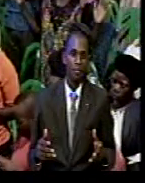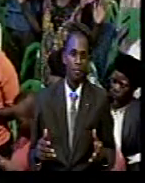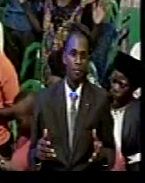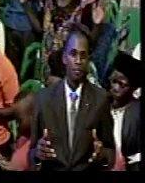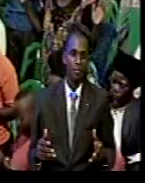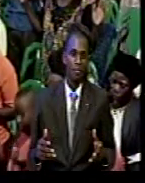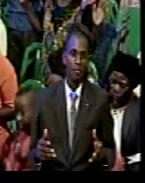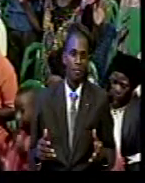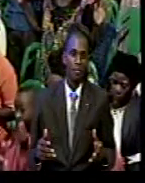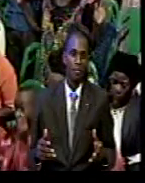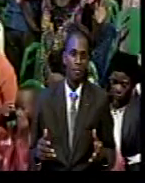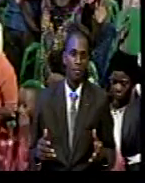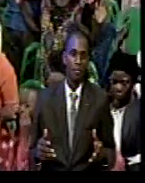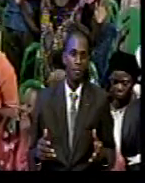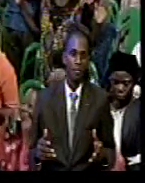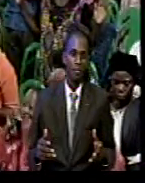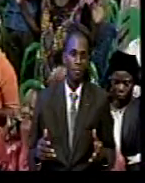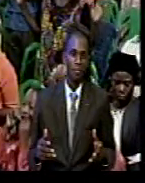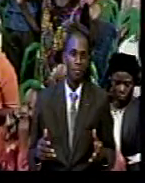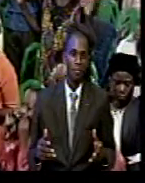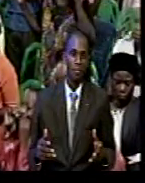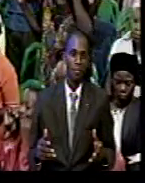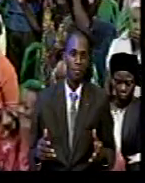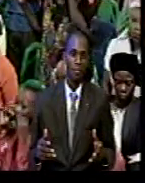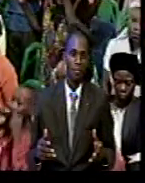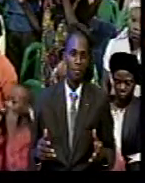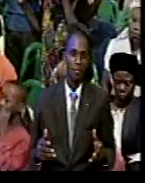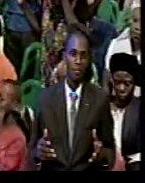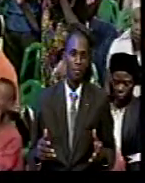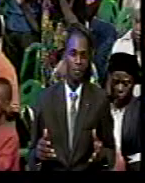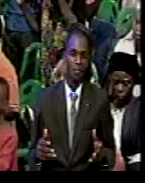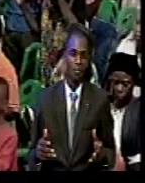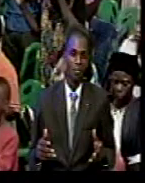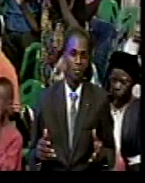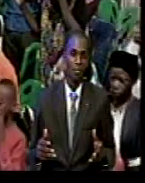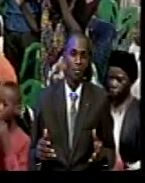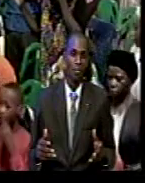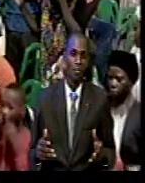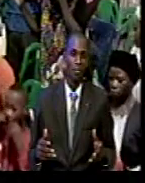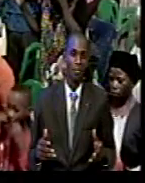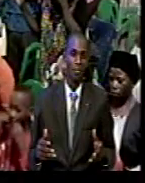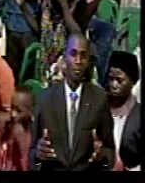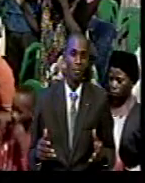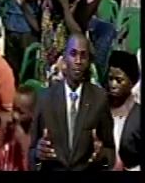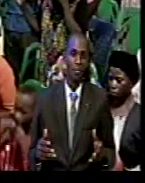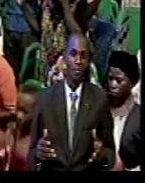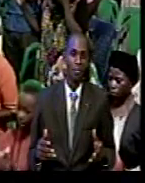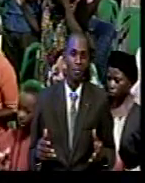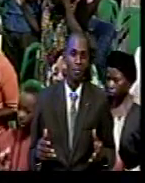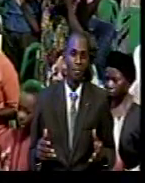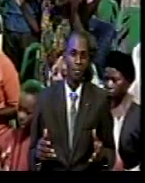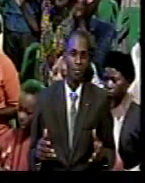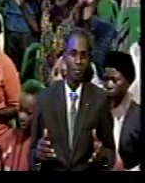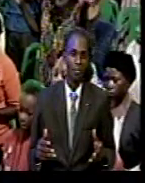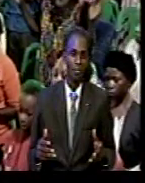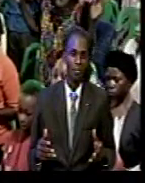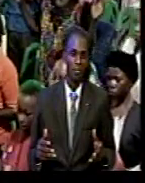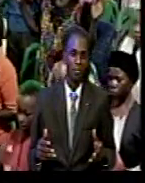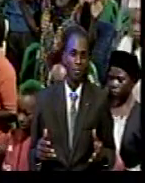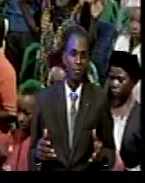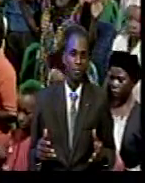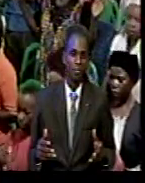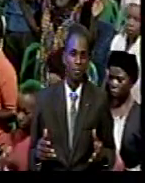you today. Look at fair weather you gave to us. There was no rain to disturb. Glory be to your